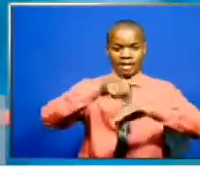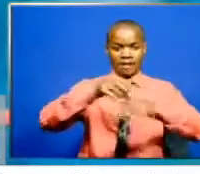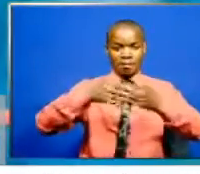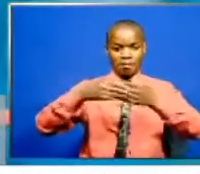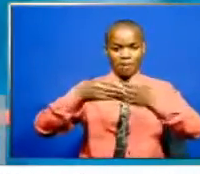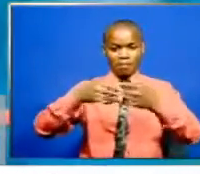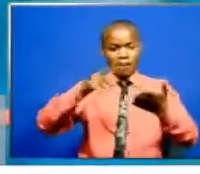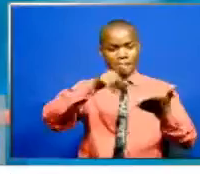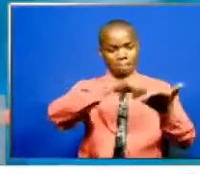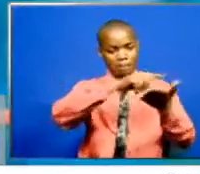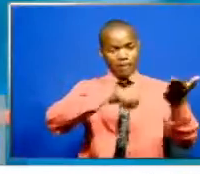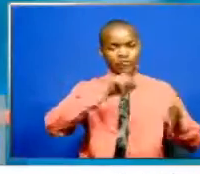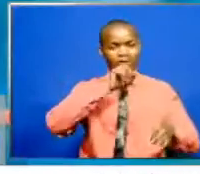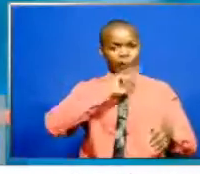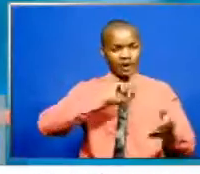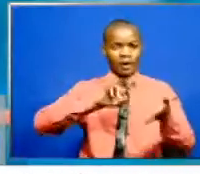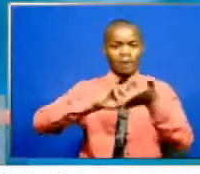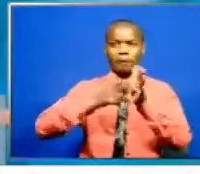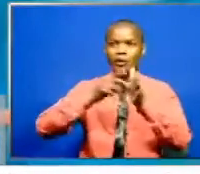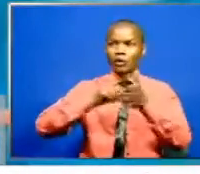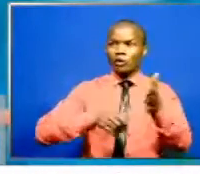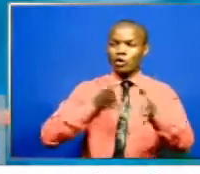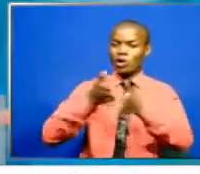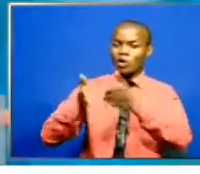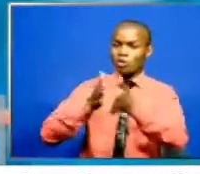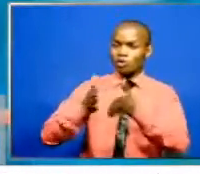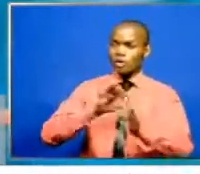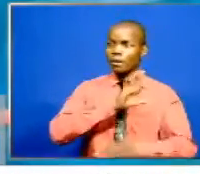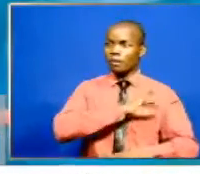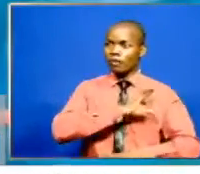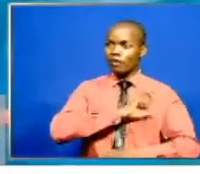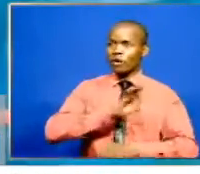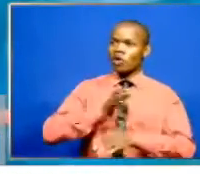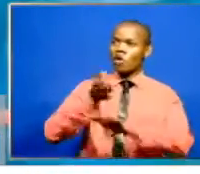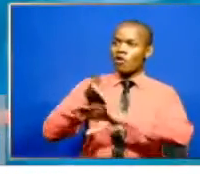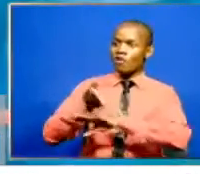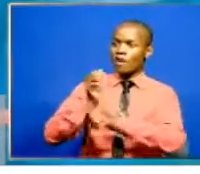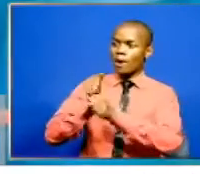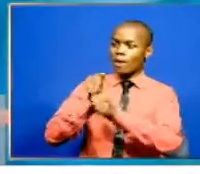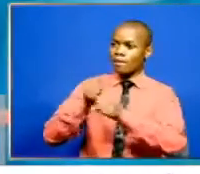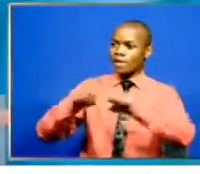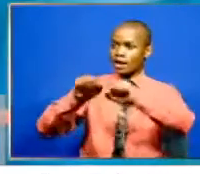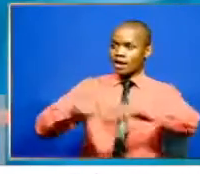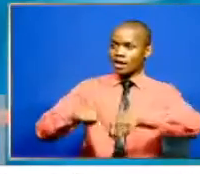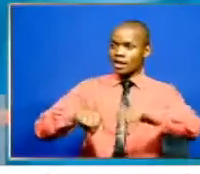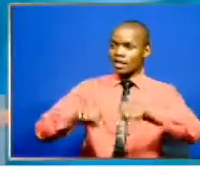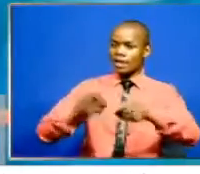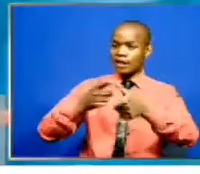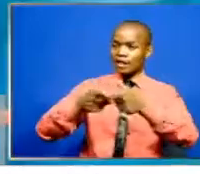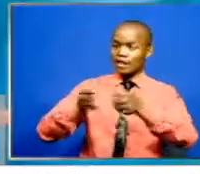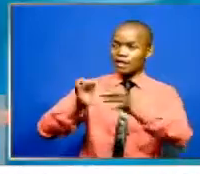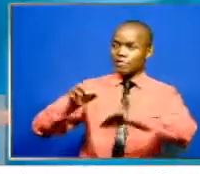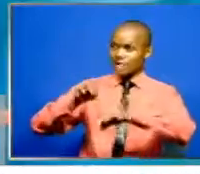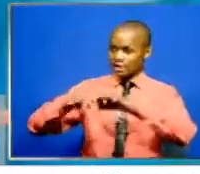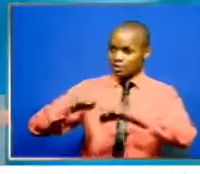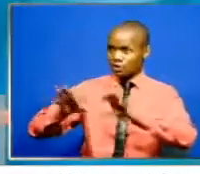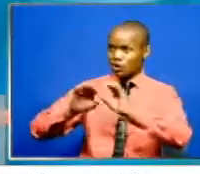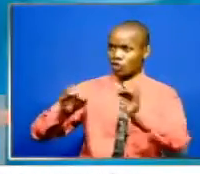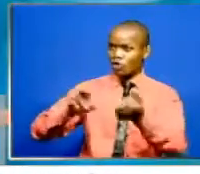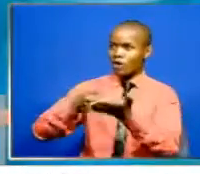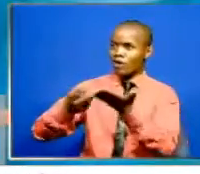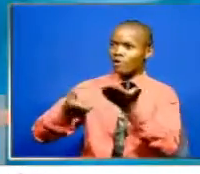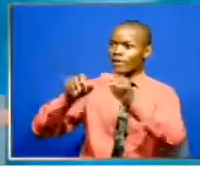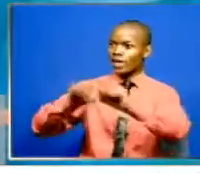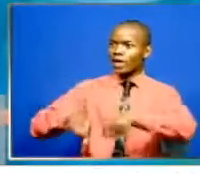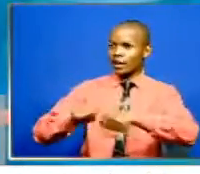an opportunity for them to make more profit. This is where we will fail. But I think that